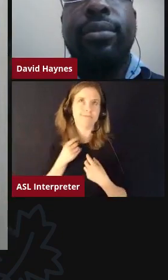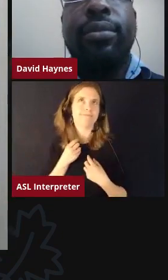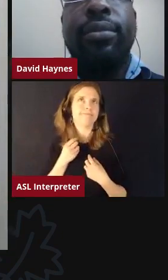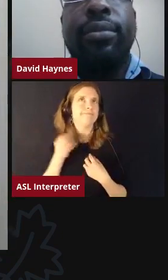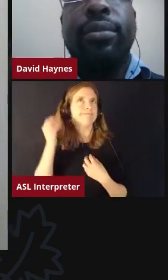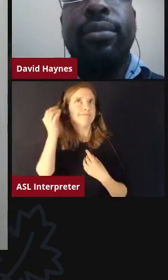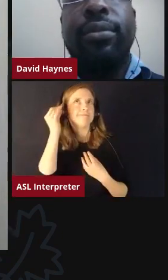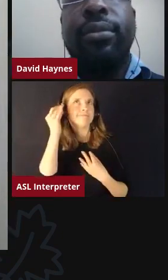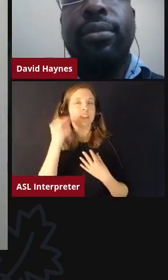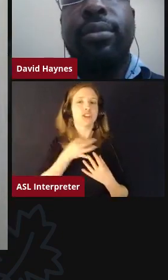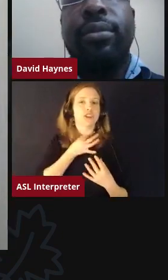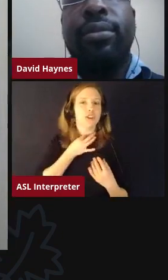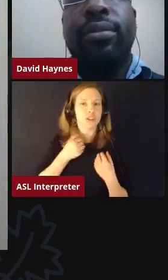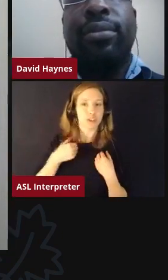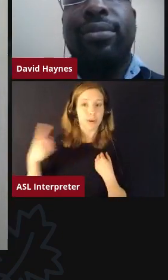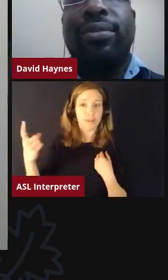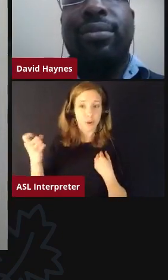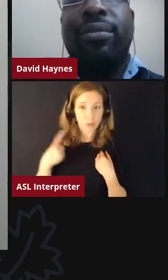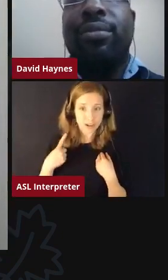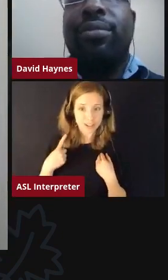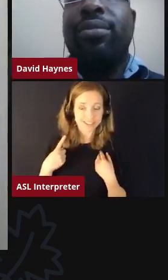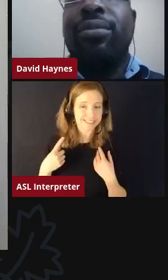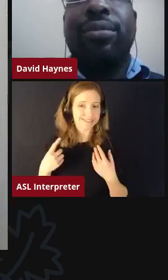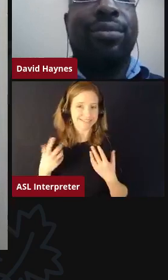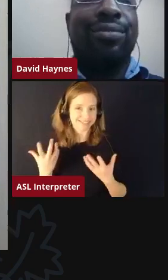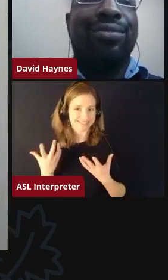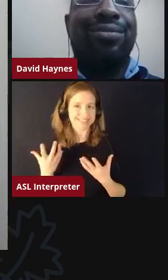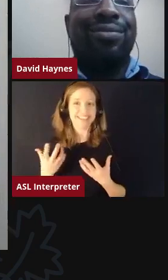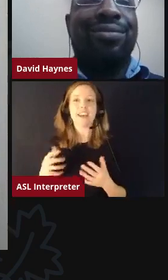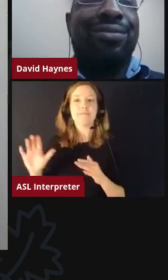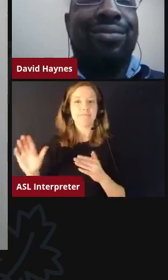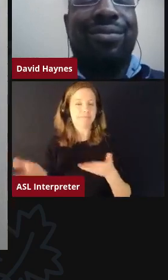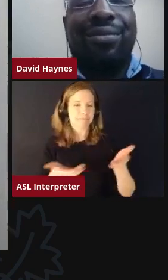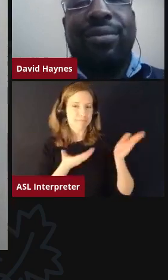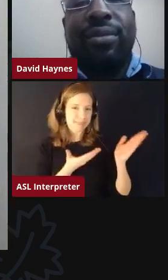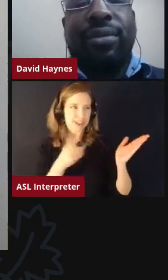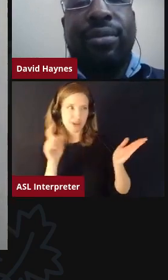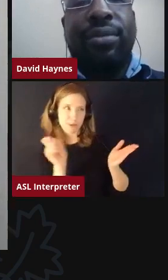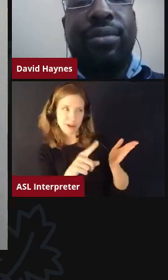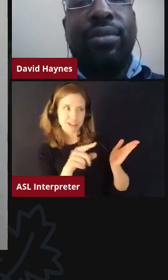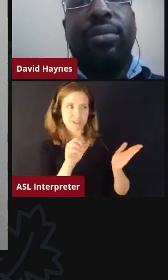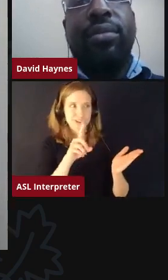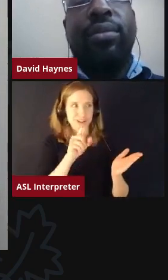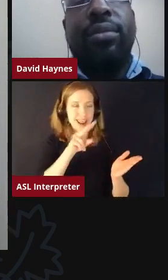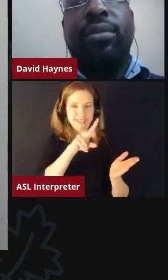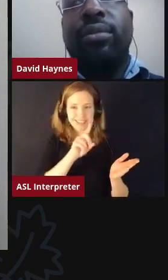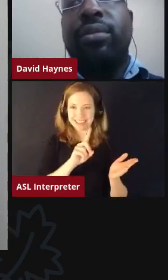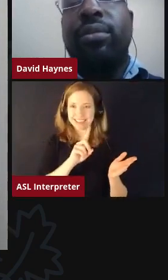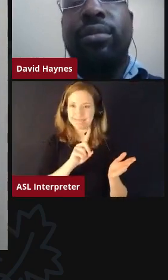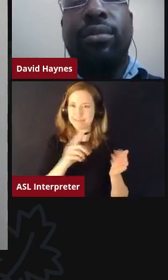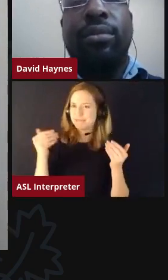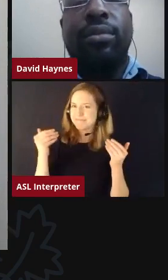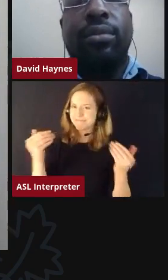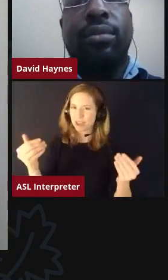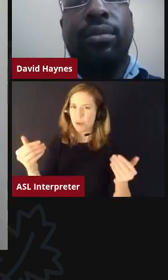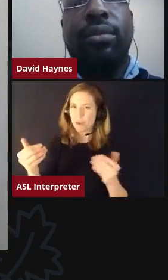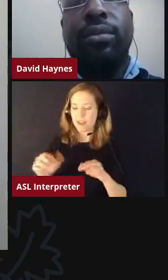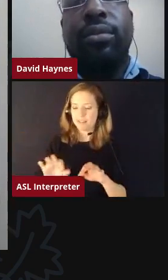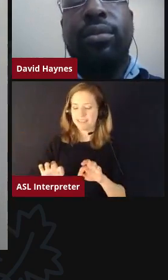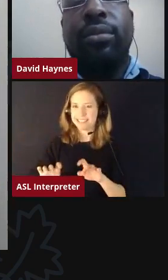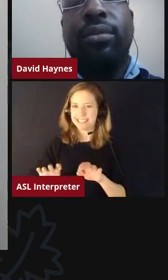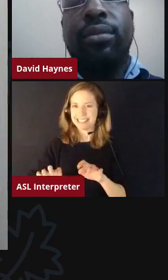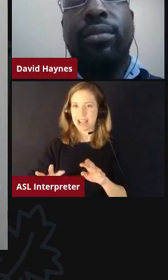my very erudite professor, David Haynes, please do so and just send that